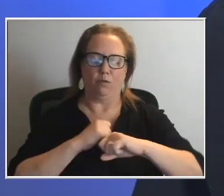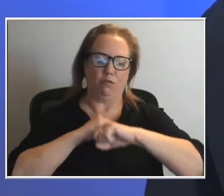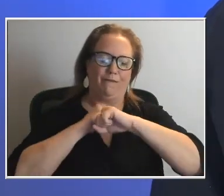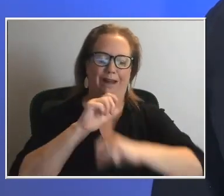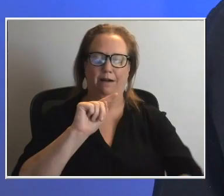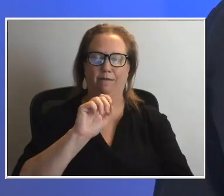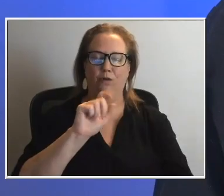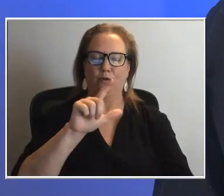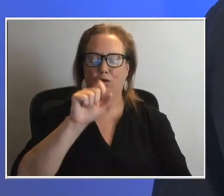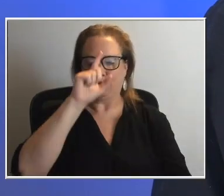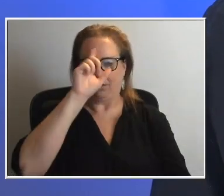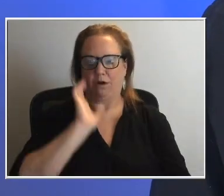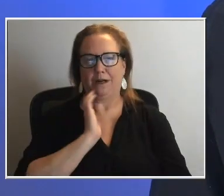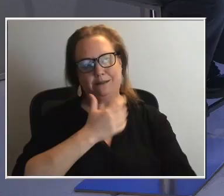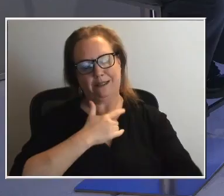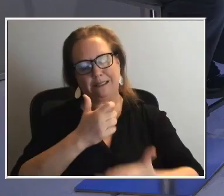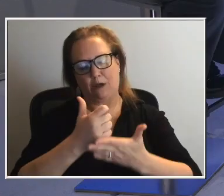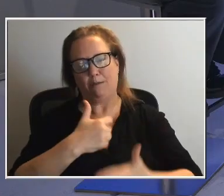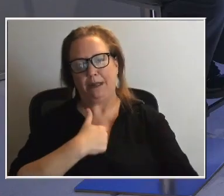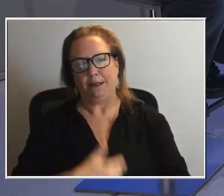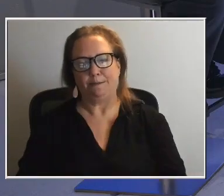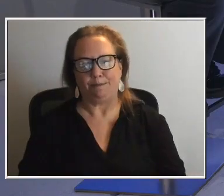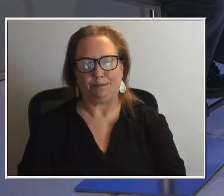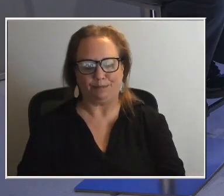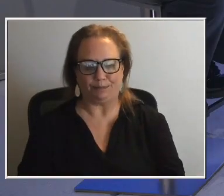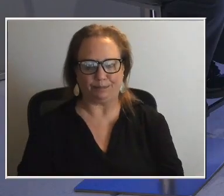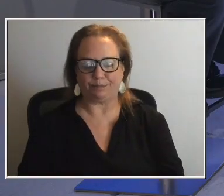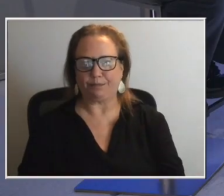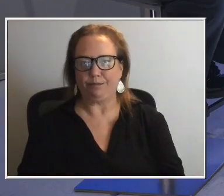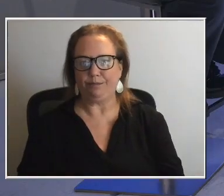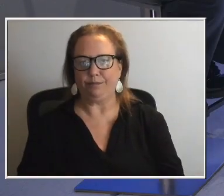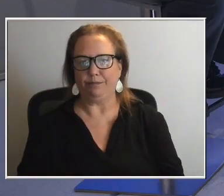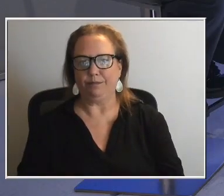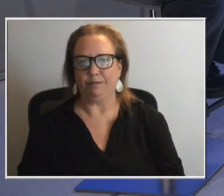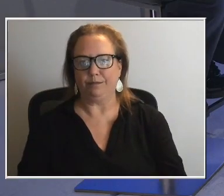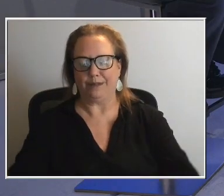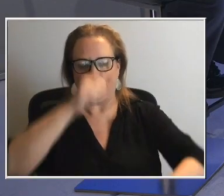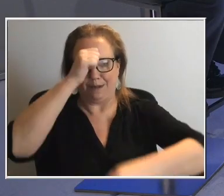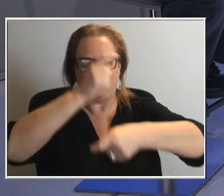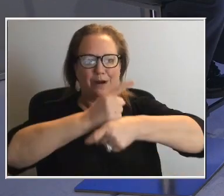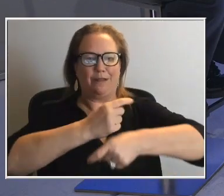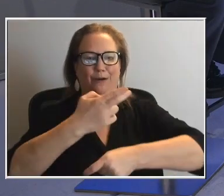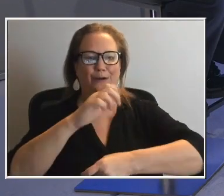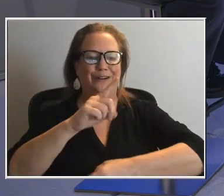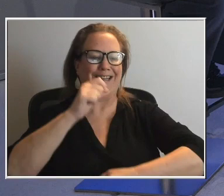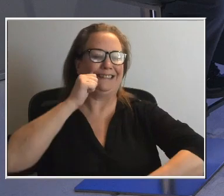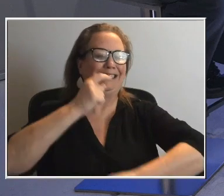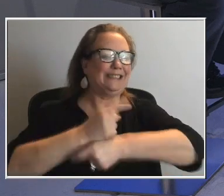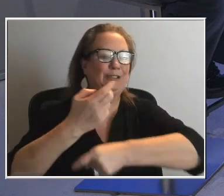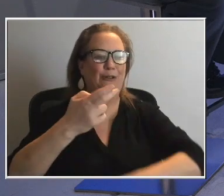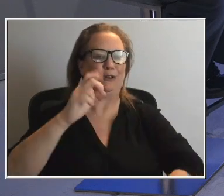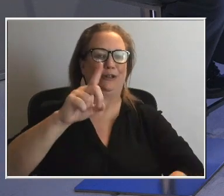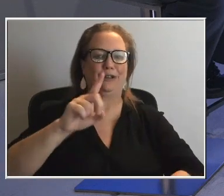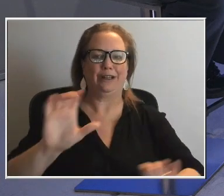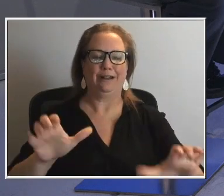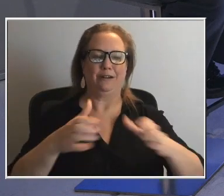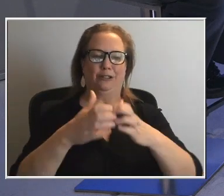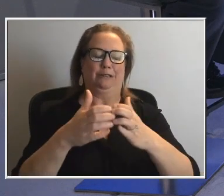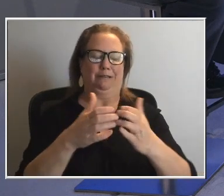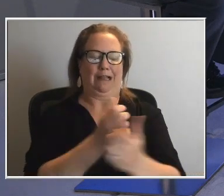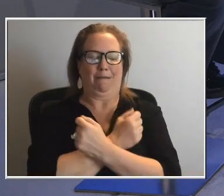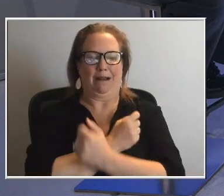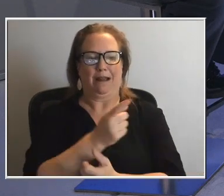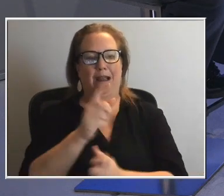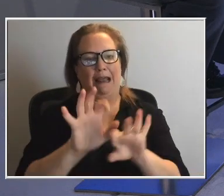us, that's helped me. You got the brotherhood, sisterhood of the fire department's got to be wrapping their arms around you. What about